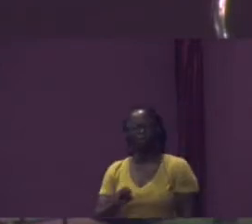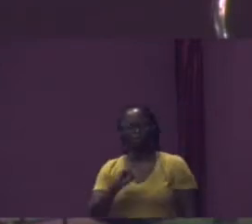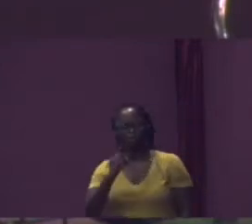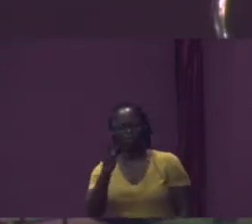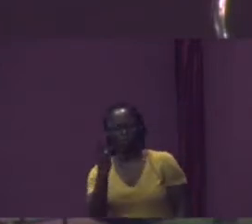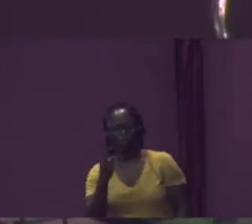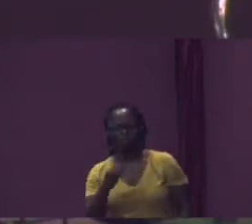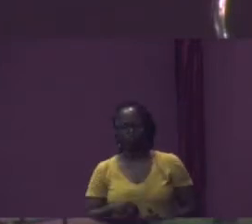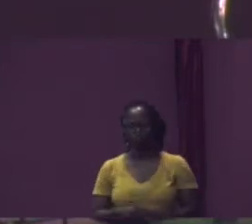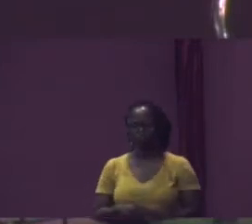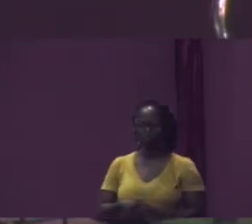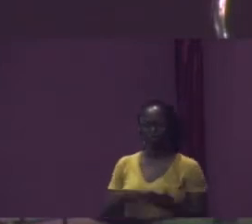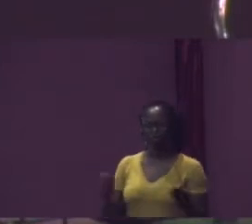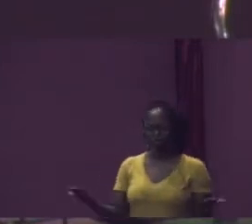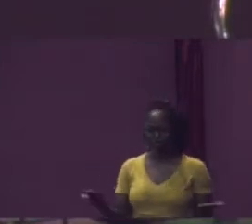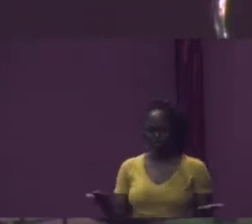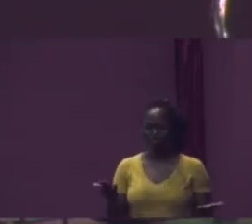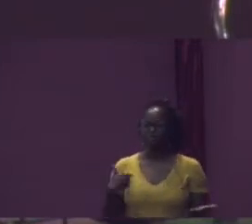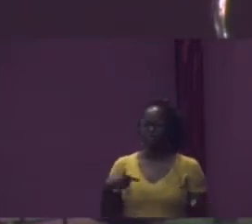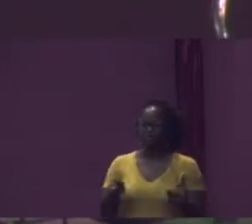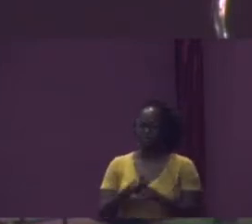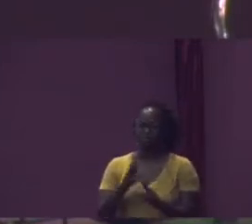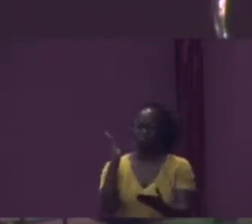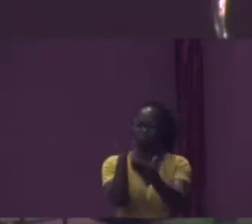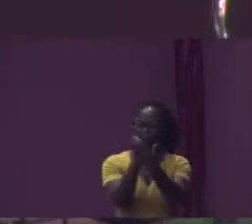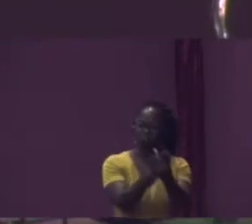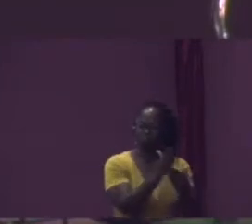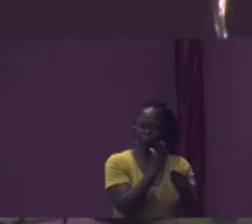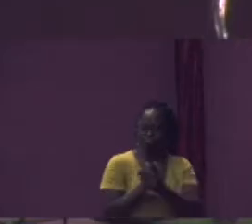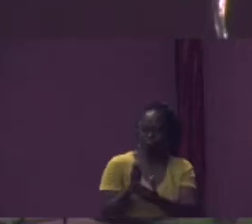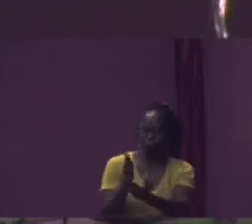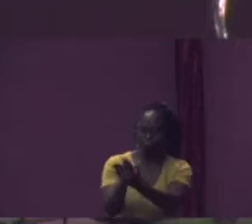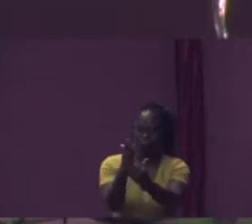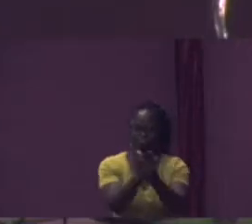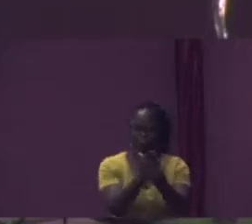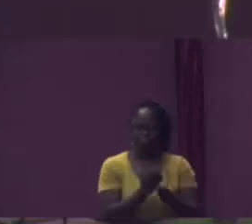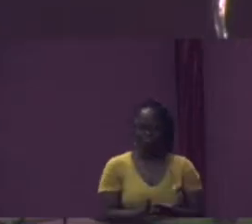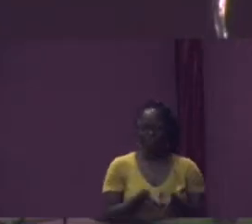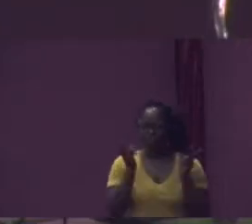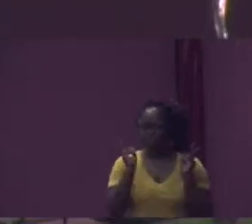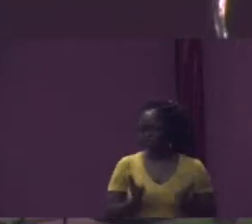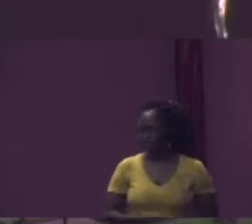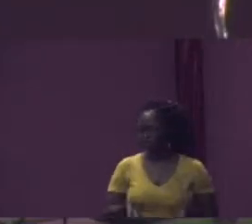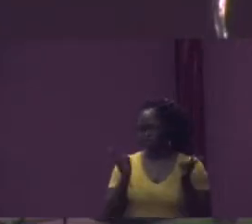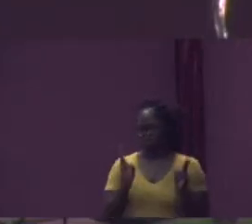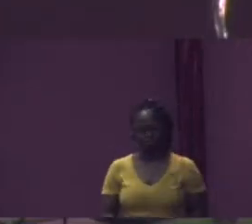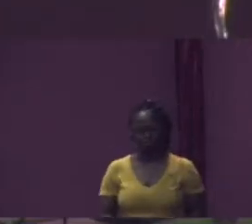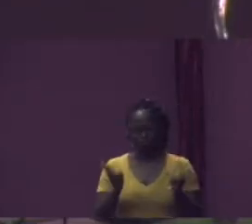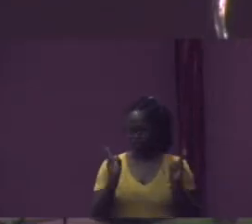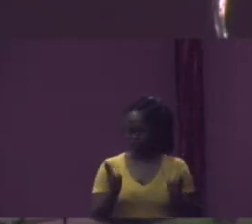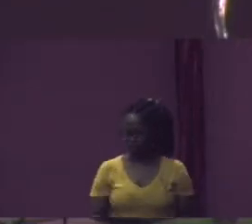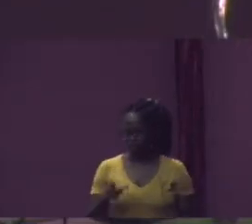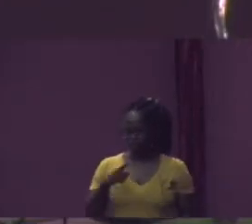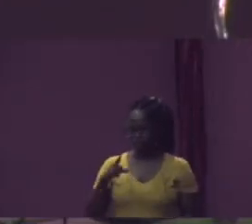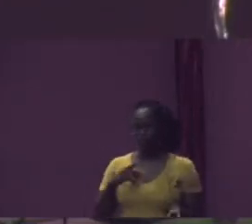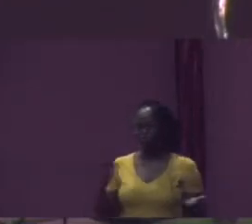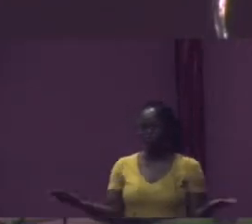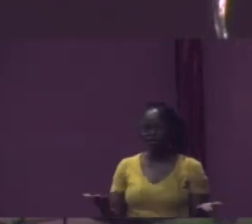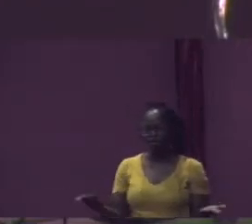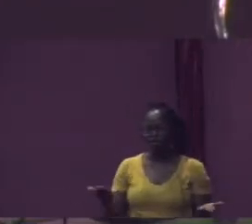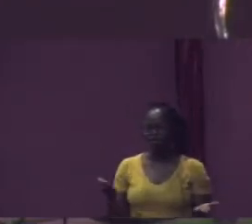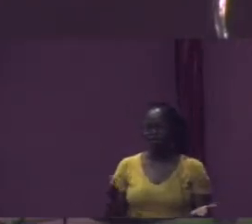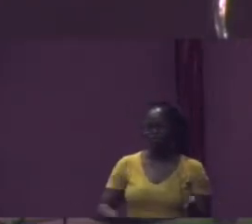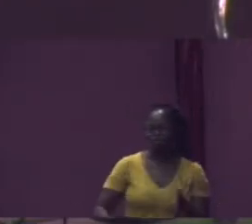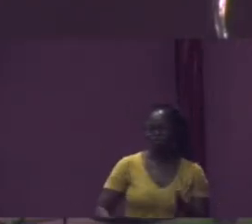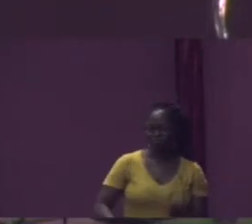birthed vaginally, and more were delivered surgically than ever before, while the fear of lawsuits and astronomical